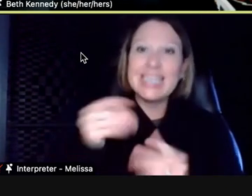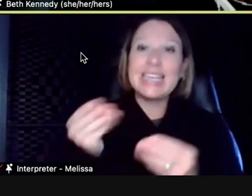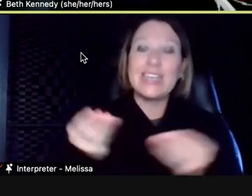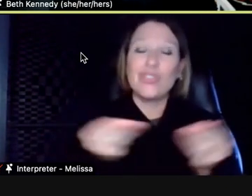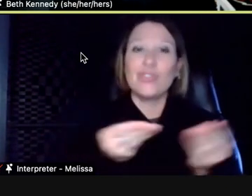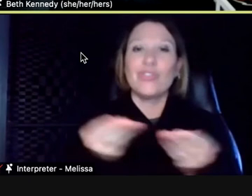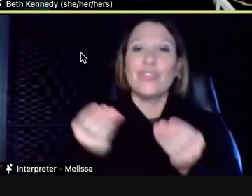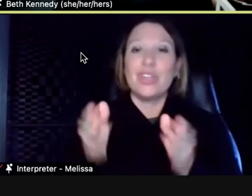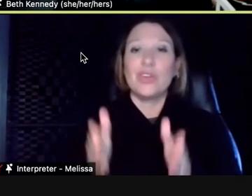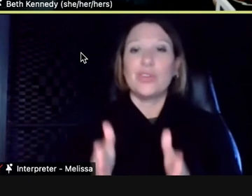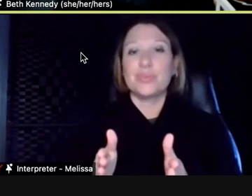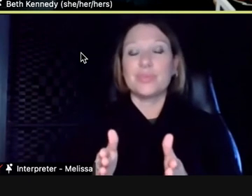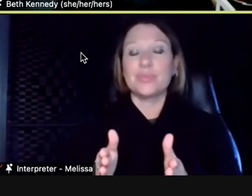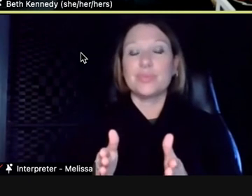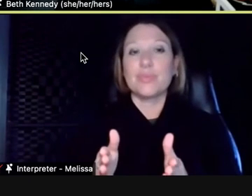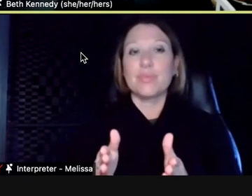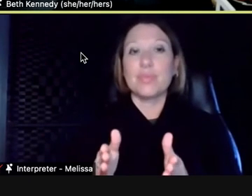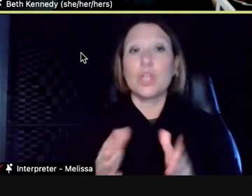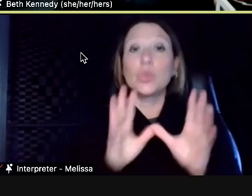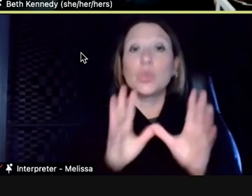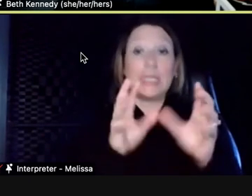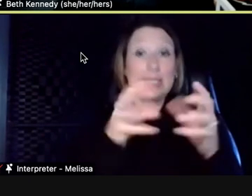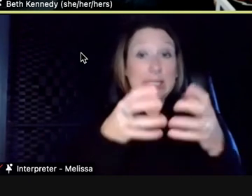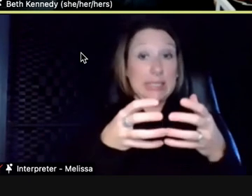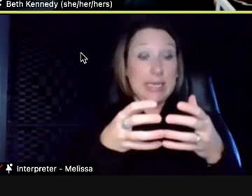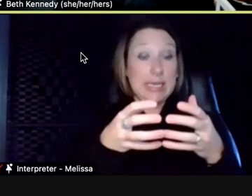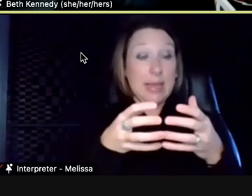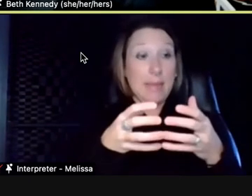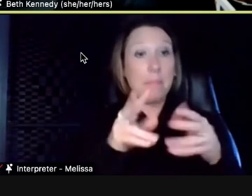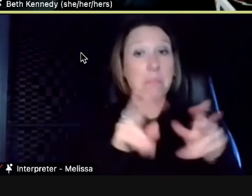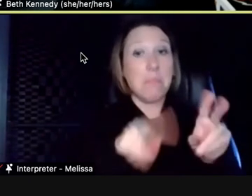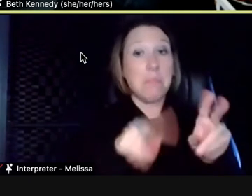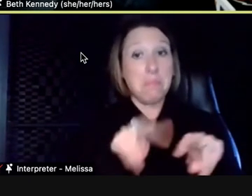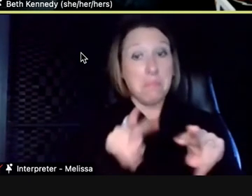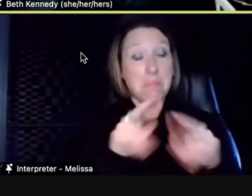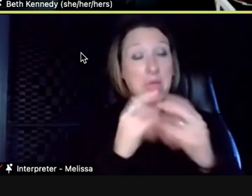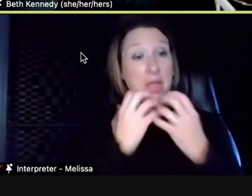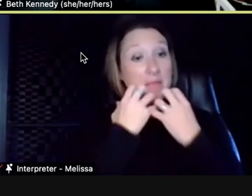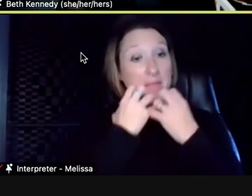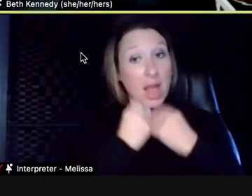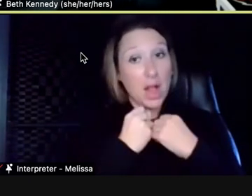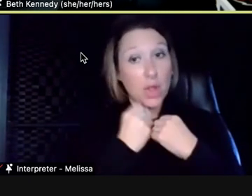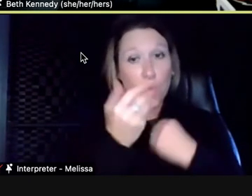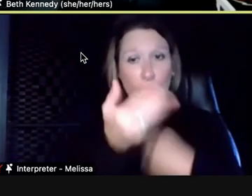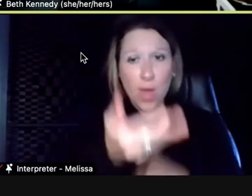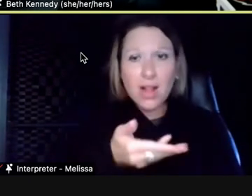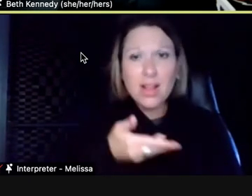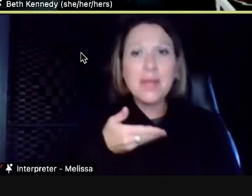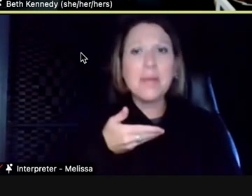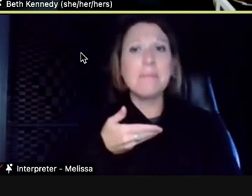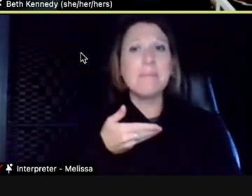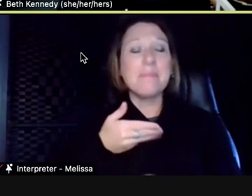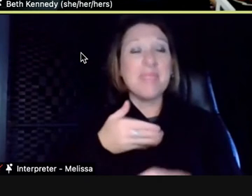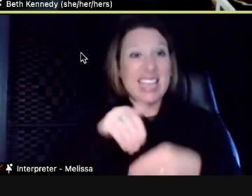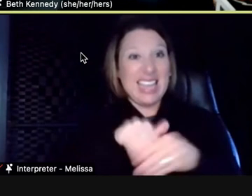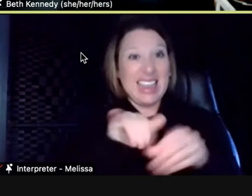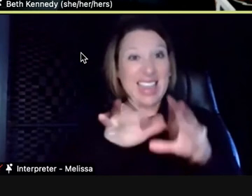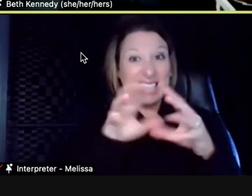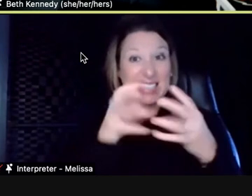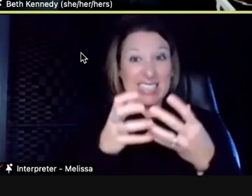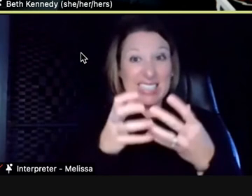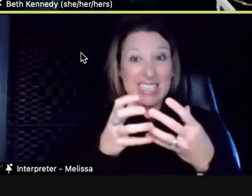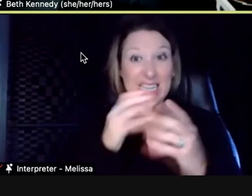the team who can value the intervener and welcome the intervener into the team setting and into the team dynamic is the team